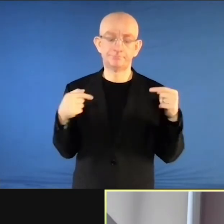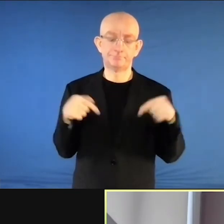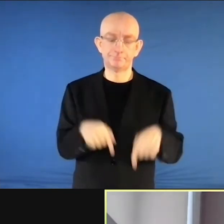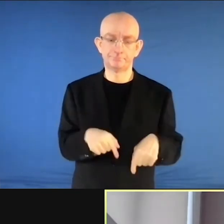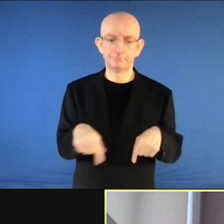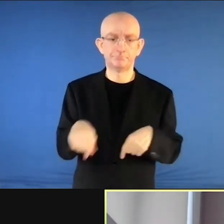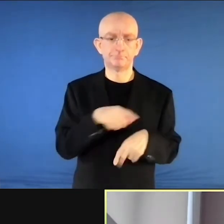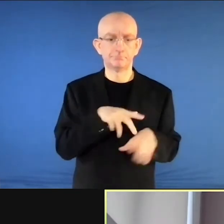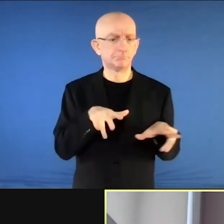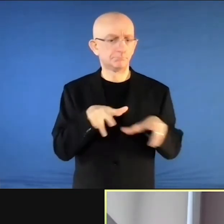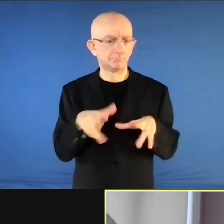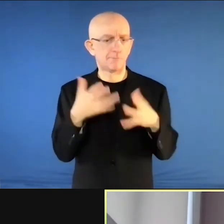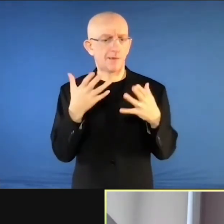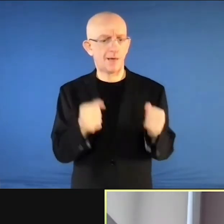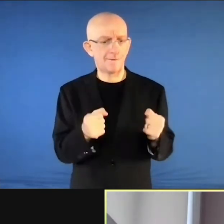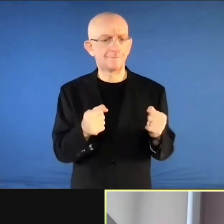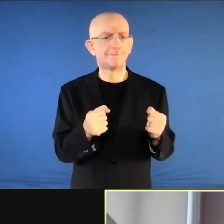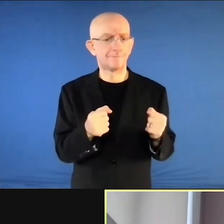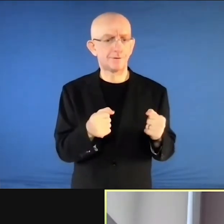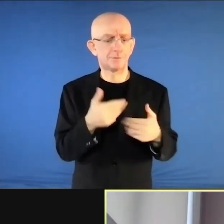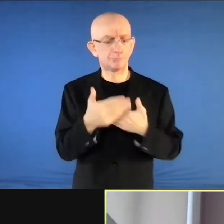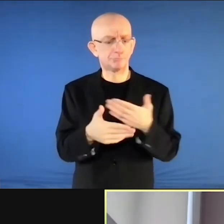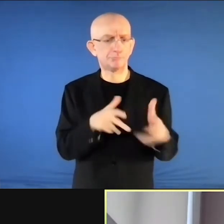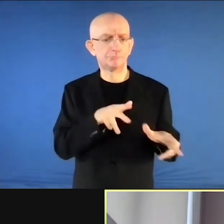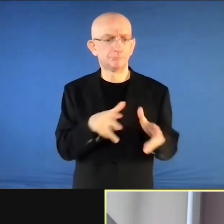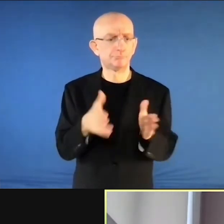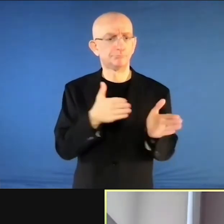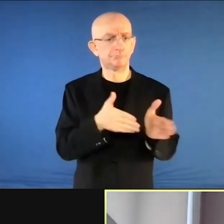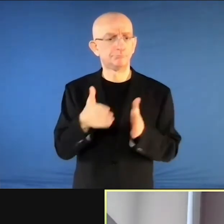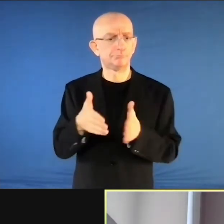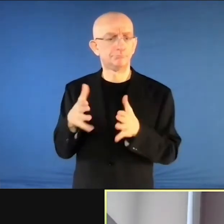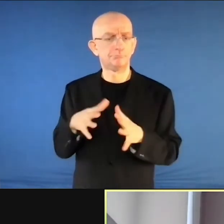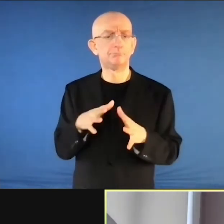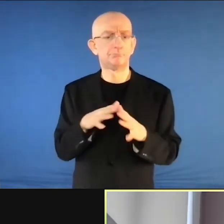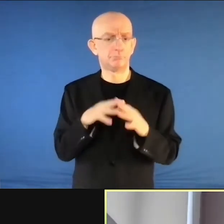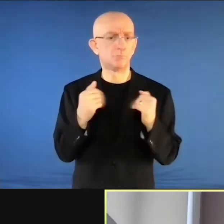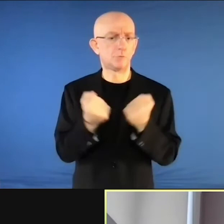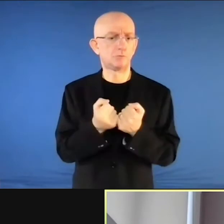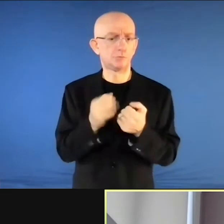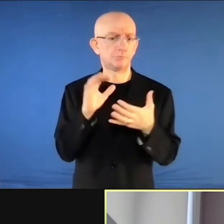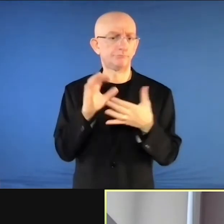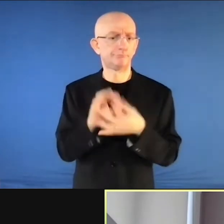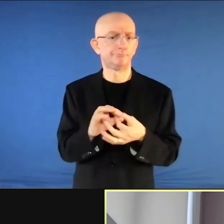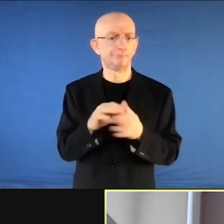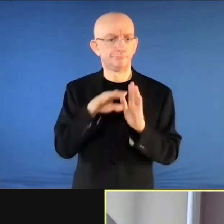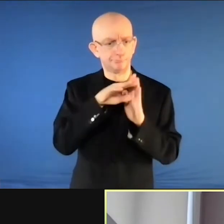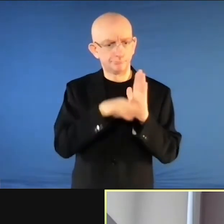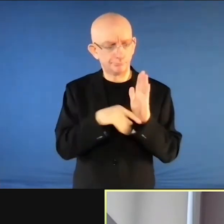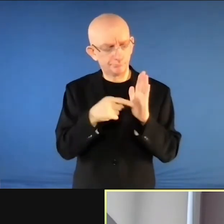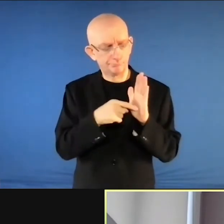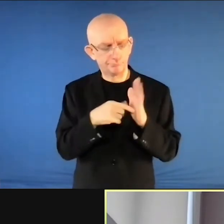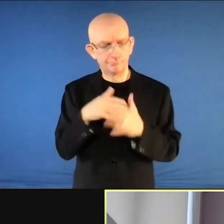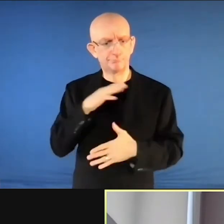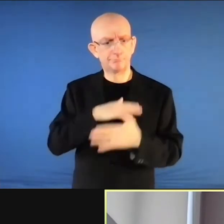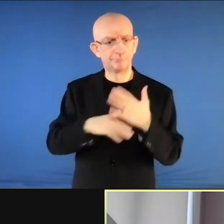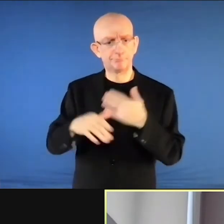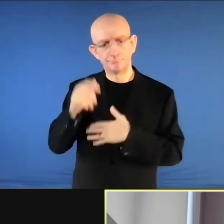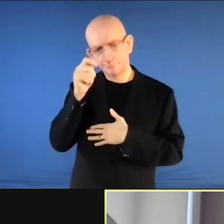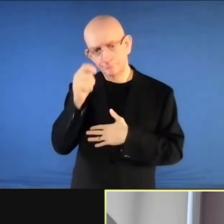codes of ethics and research ethics to raise awareness and to encourage researchers